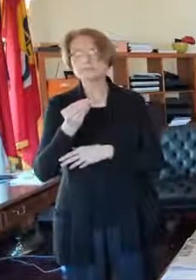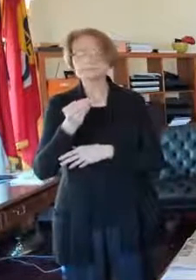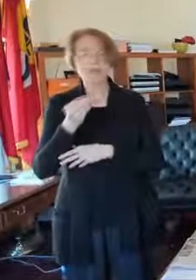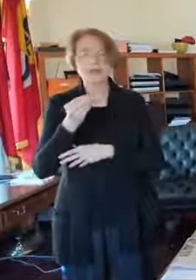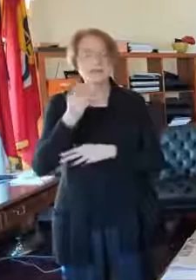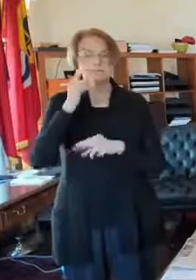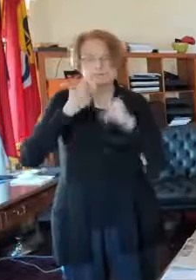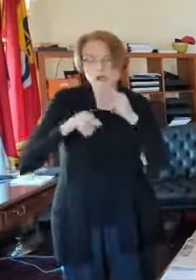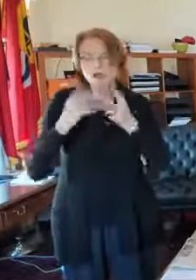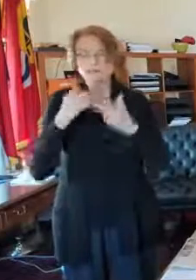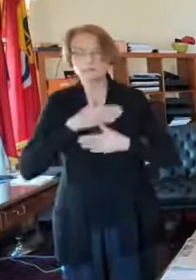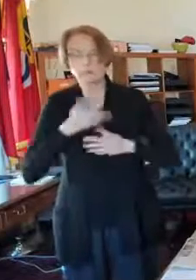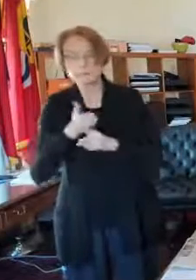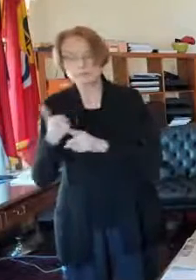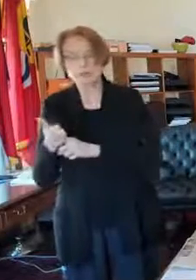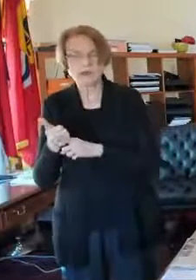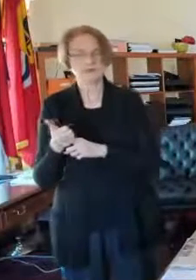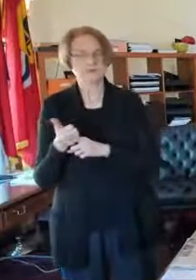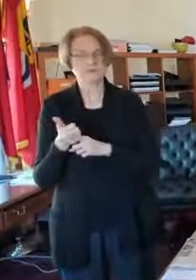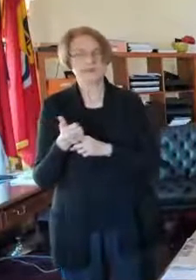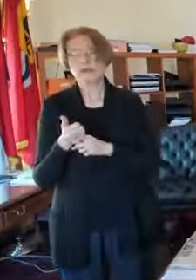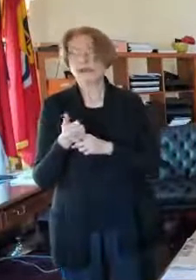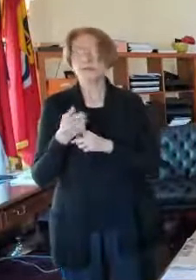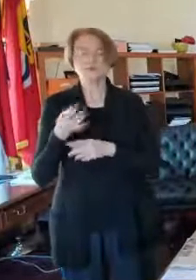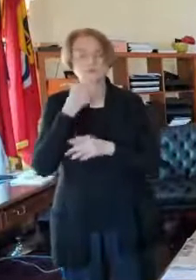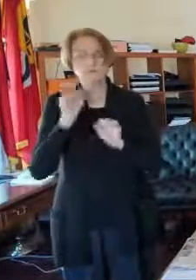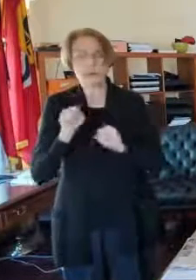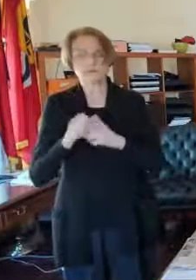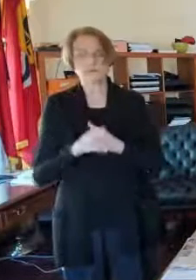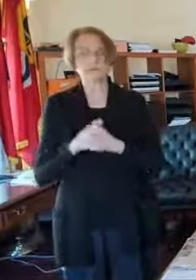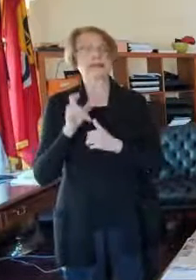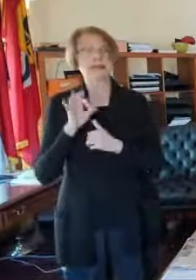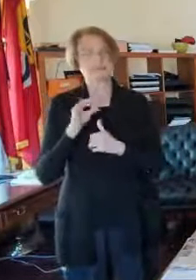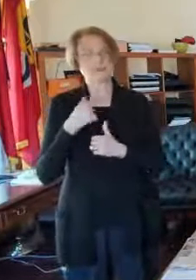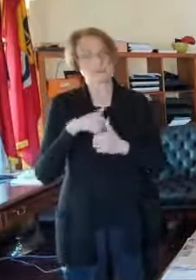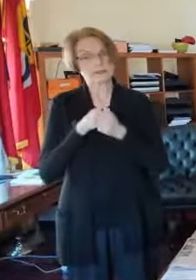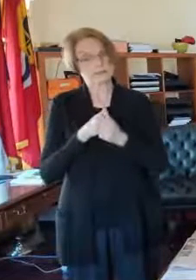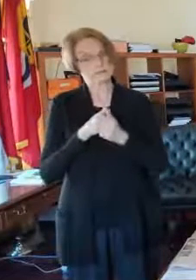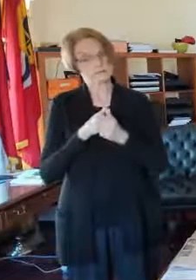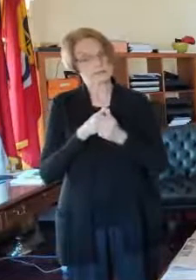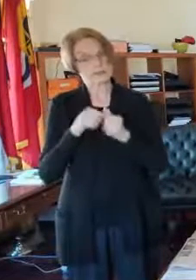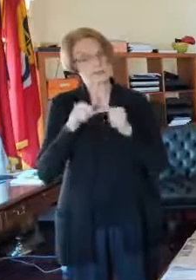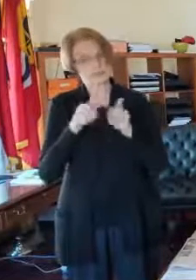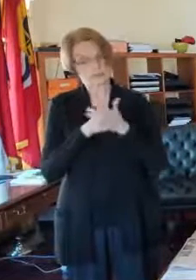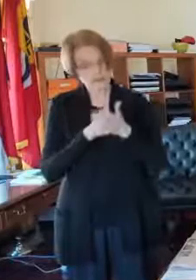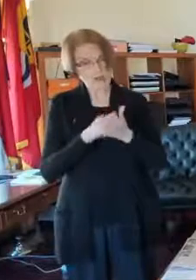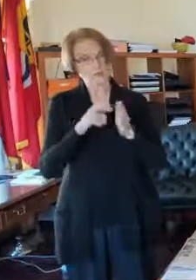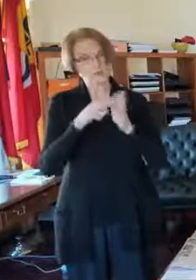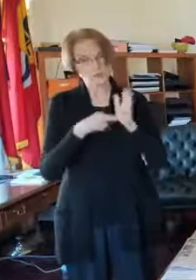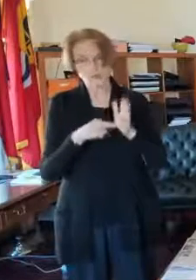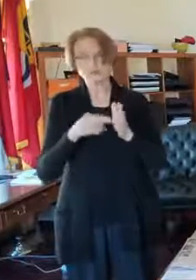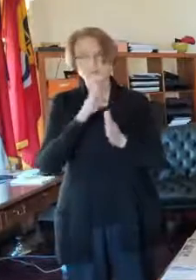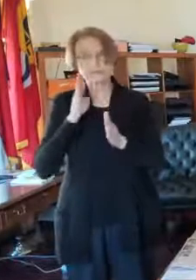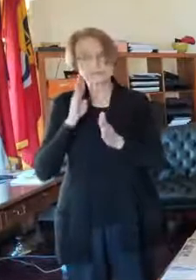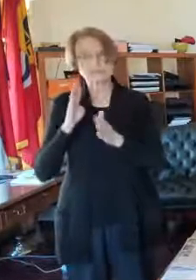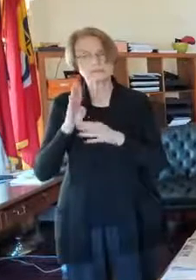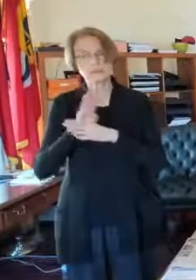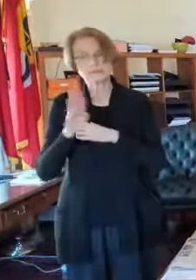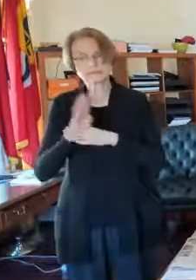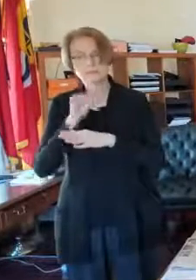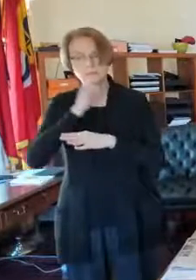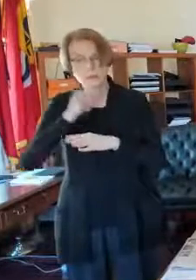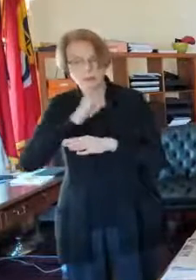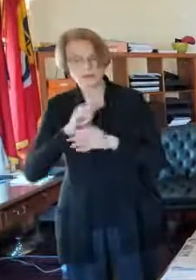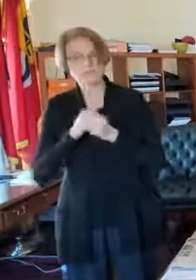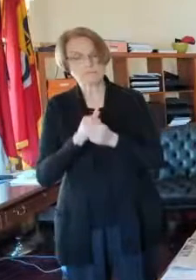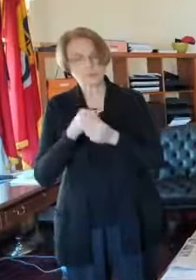If we keep doing things right, and the vast majority of our businesses are doing things right, if we keep doing things